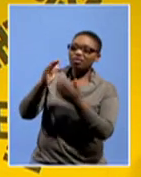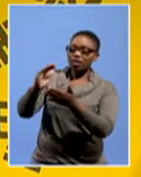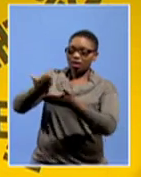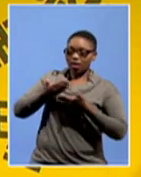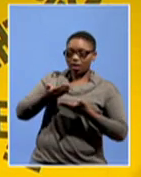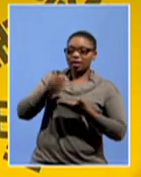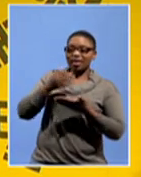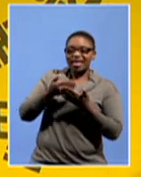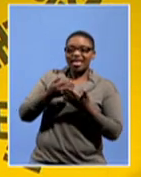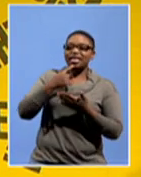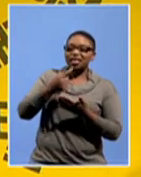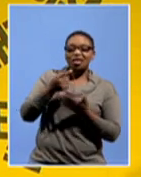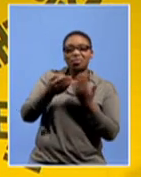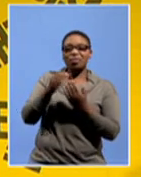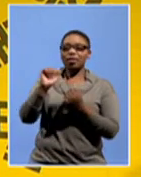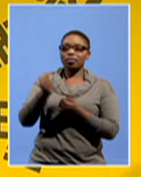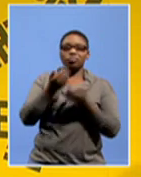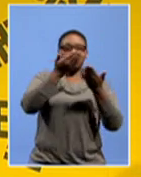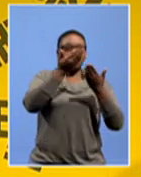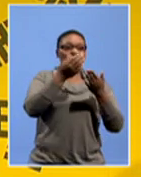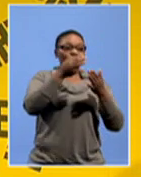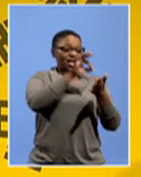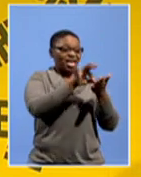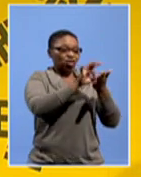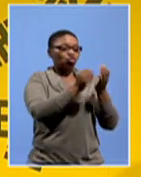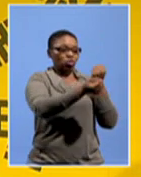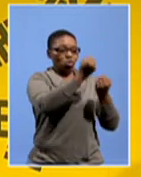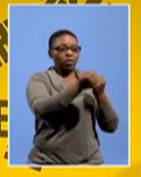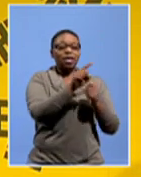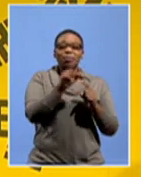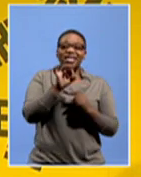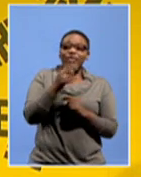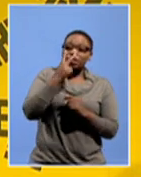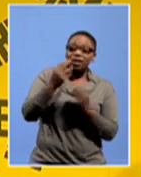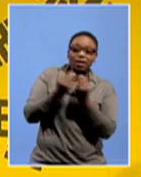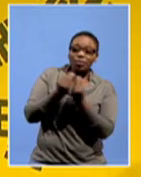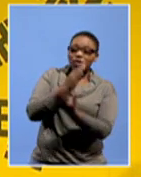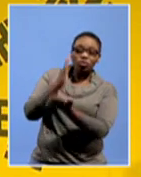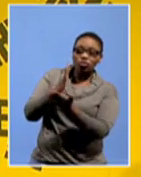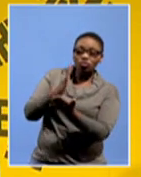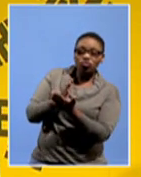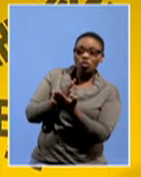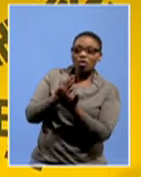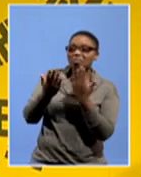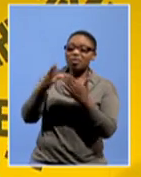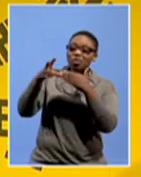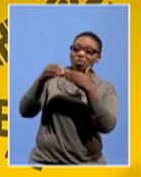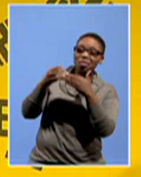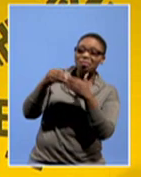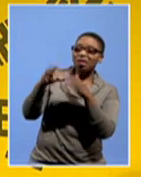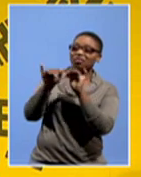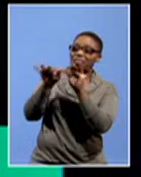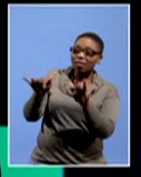a ruling, or they can send it to the electoral court. But basically, it's if you see something that you're not sure about, whether you're a member of the public,